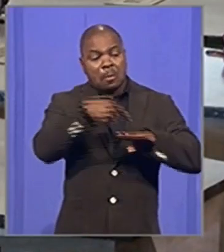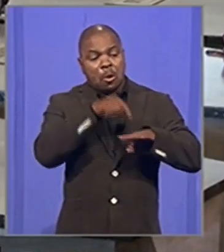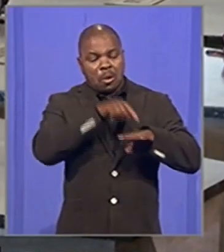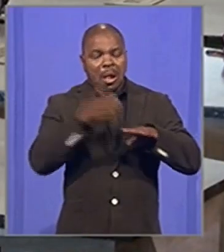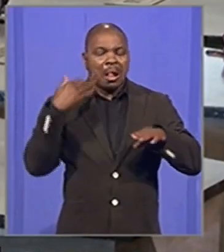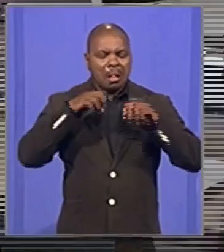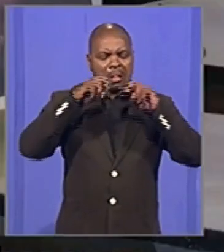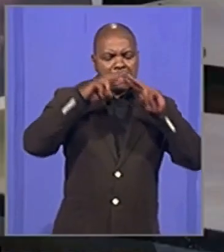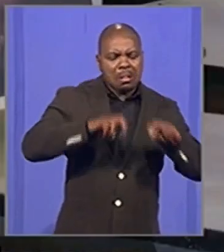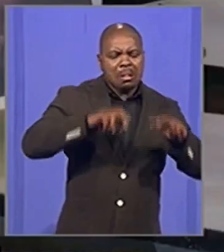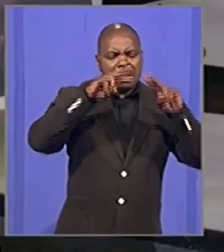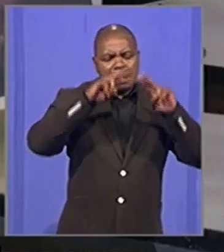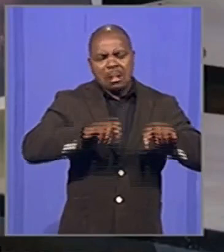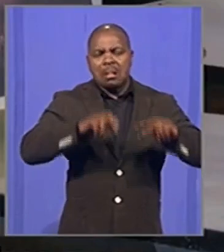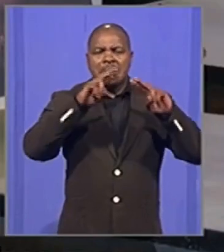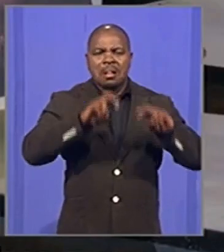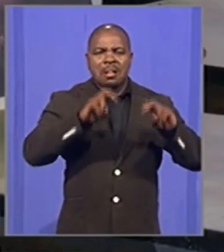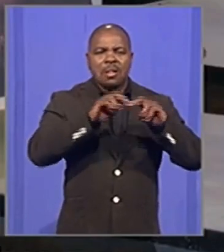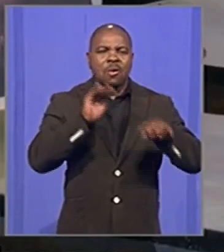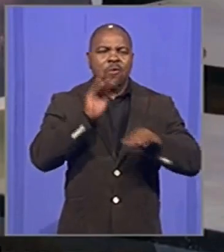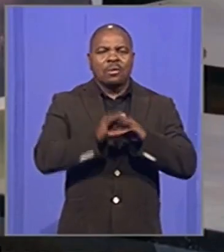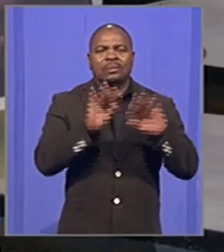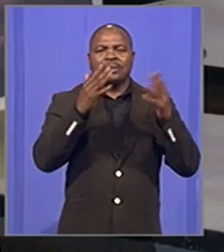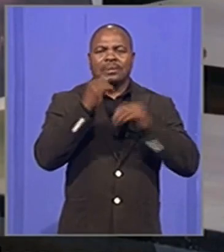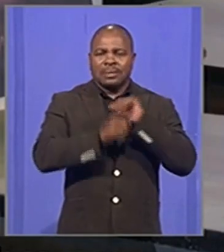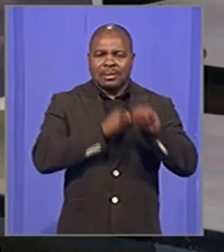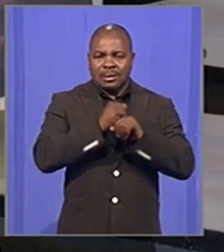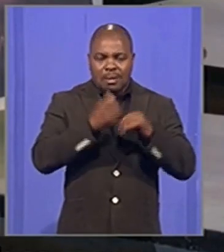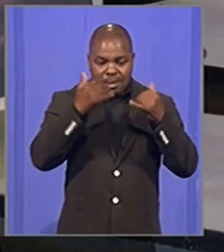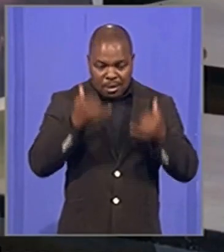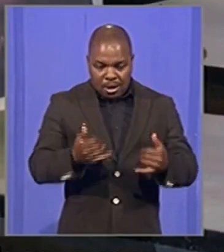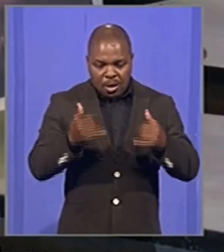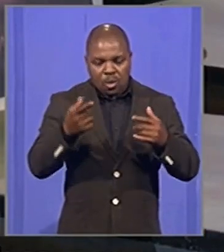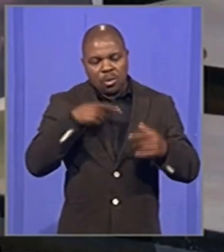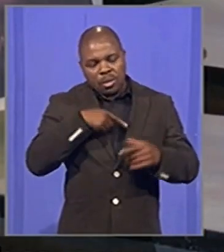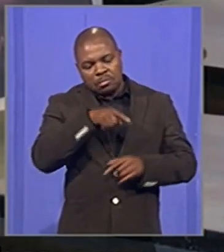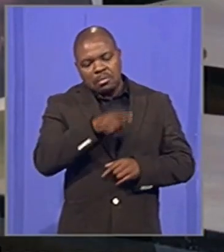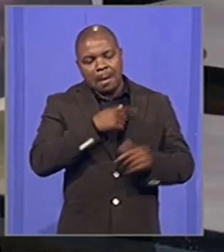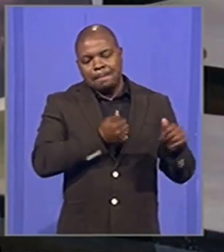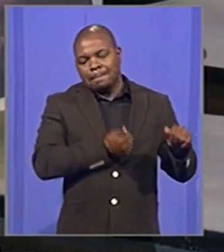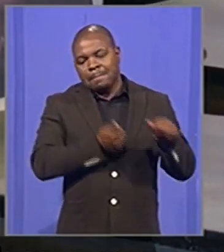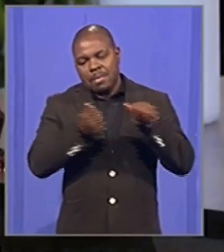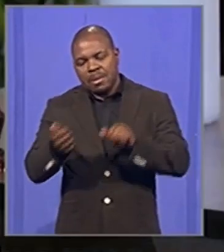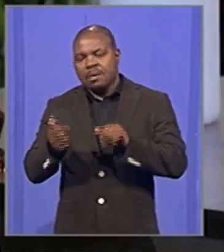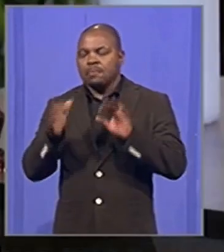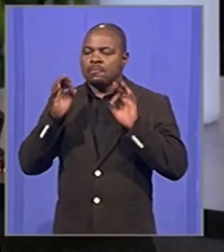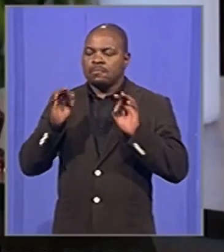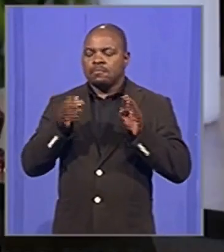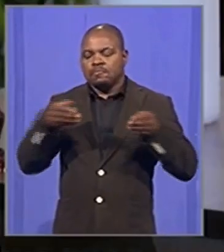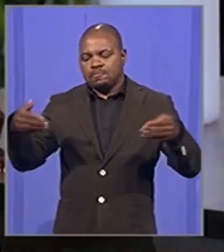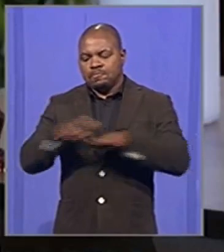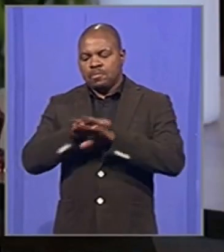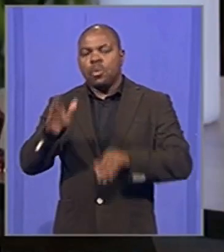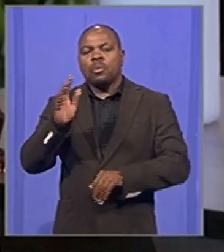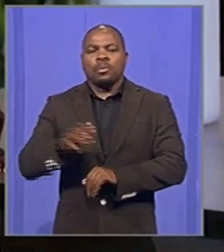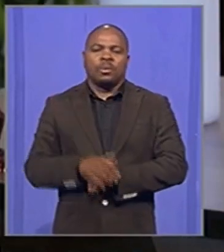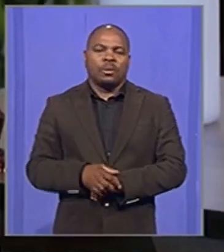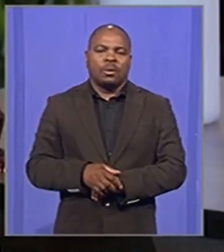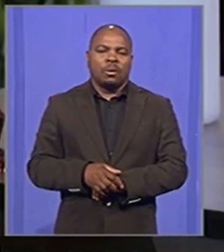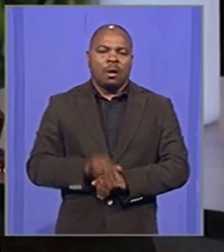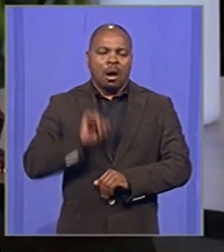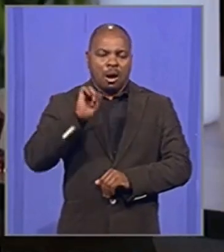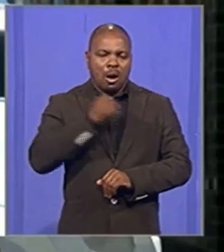bona sebaka sa dingwaga di le lesome, mme jaanong a buile ebile a tla bolokiwa ka seriti. This ancestors